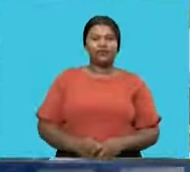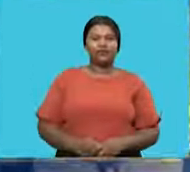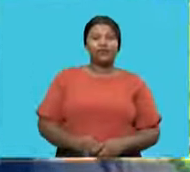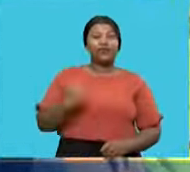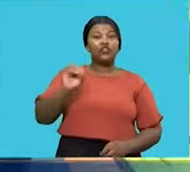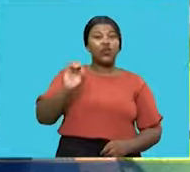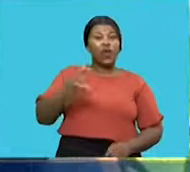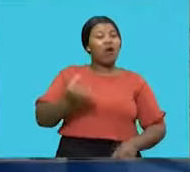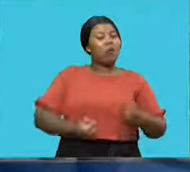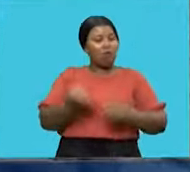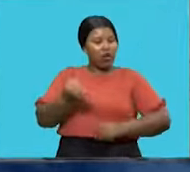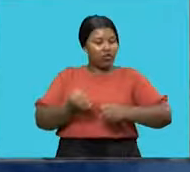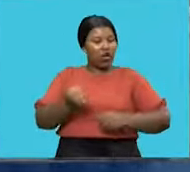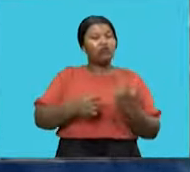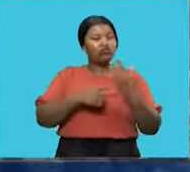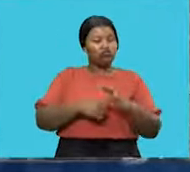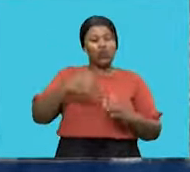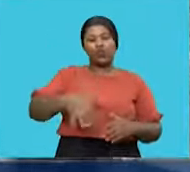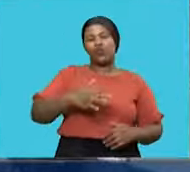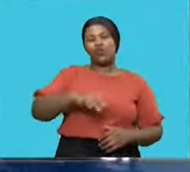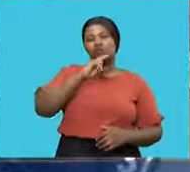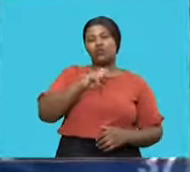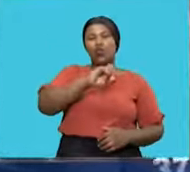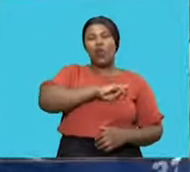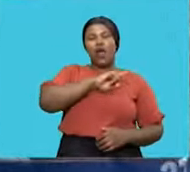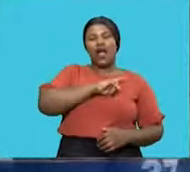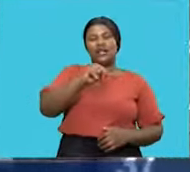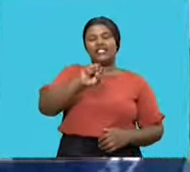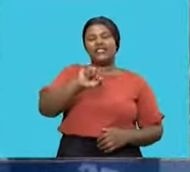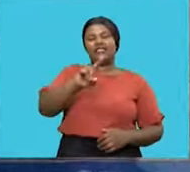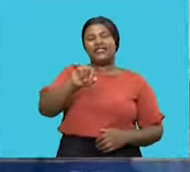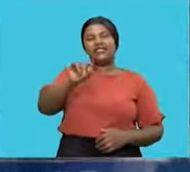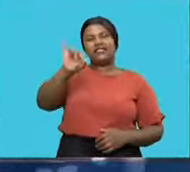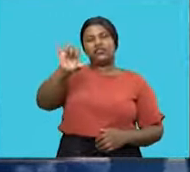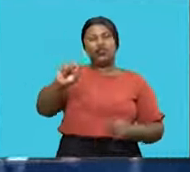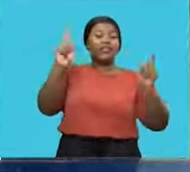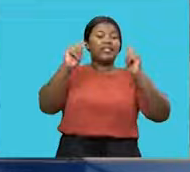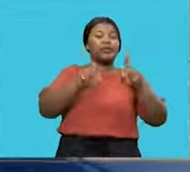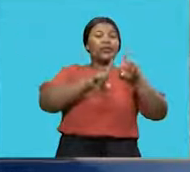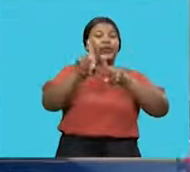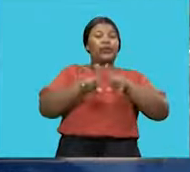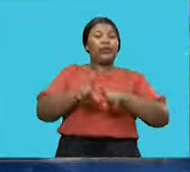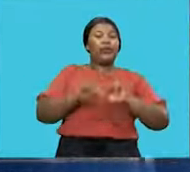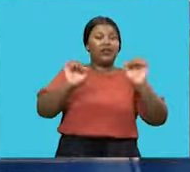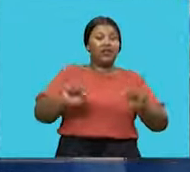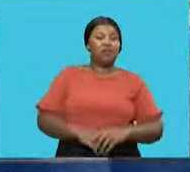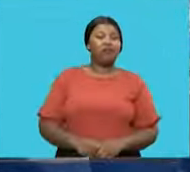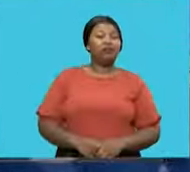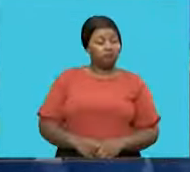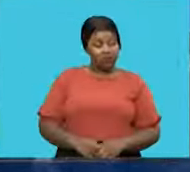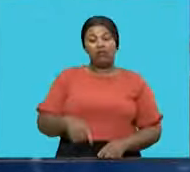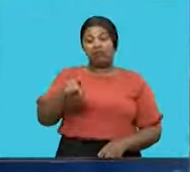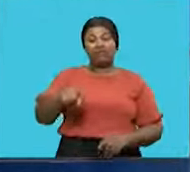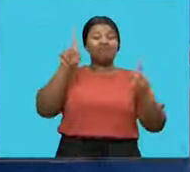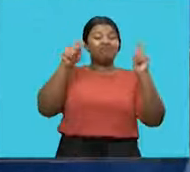resiliency and the spirit of township as Ntsindiso Mphakathi and Yvette Van Sail celebrate their wins. The history of this legendary